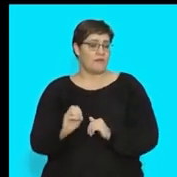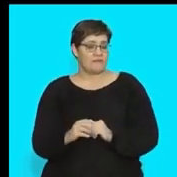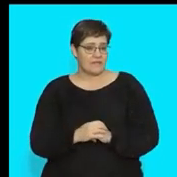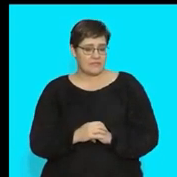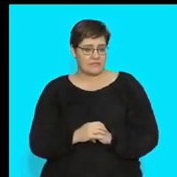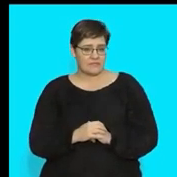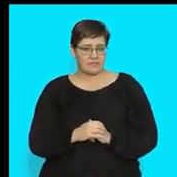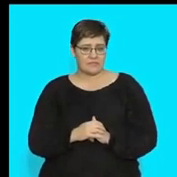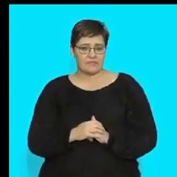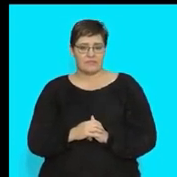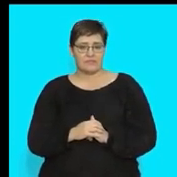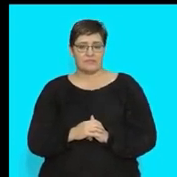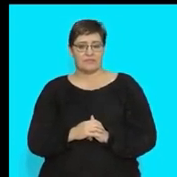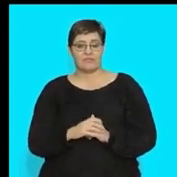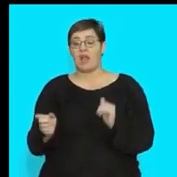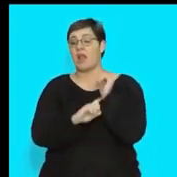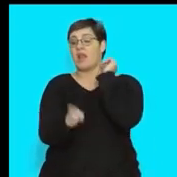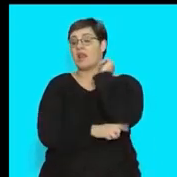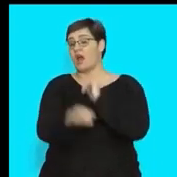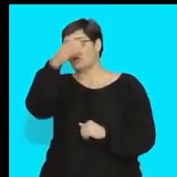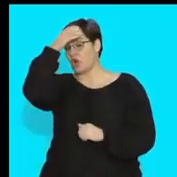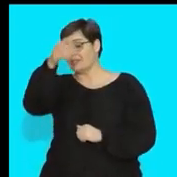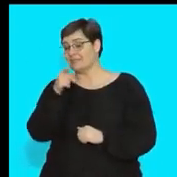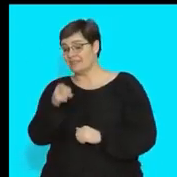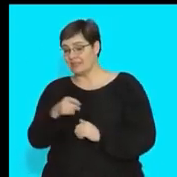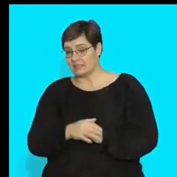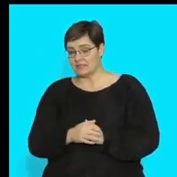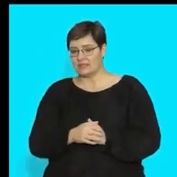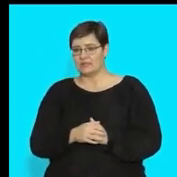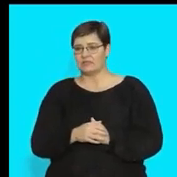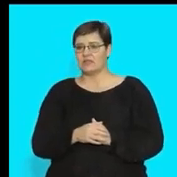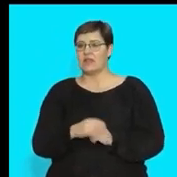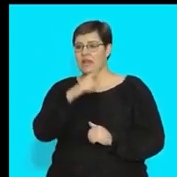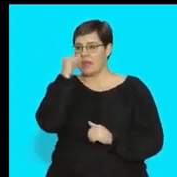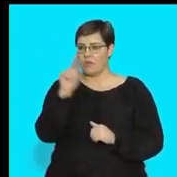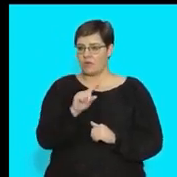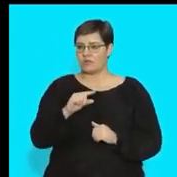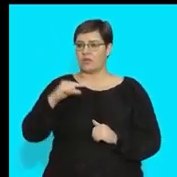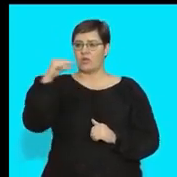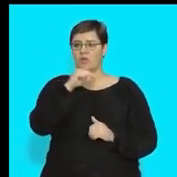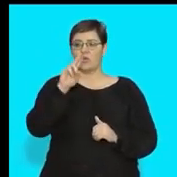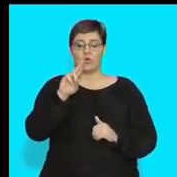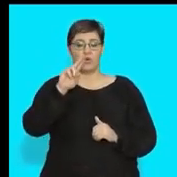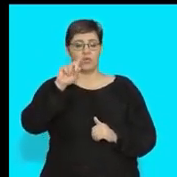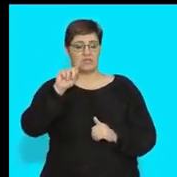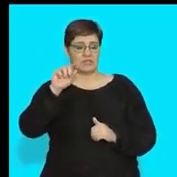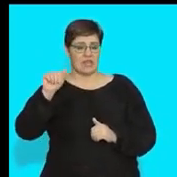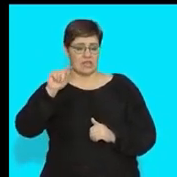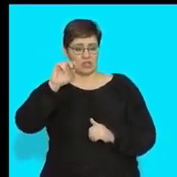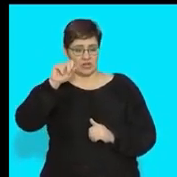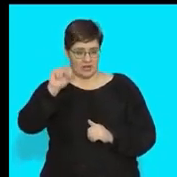transpiration. The last concept that I want to look at here is called gutation. Now what happens